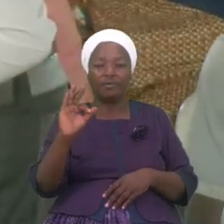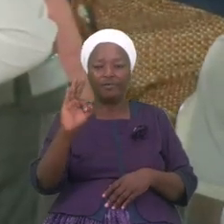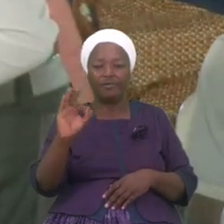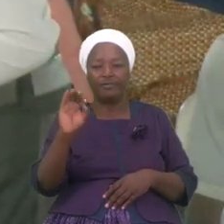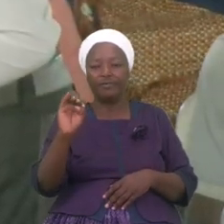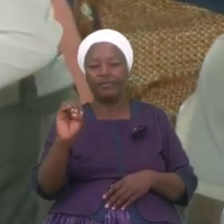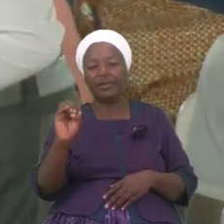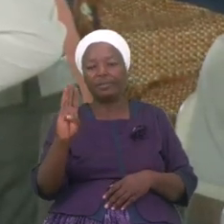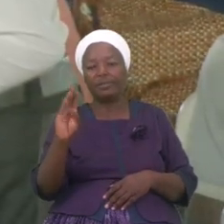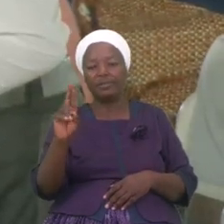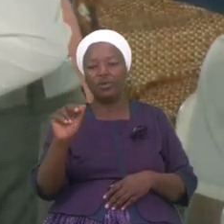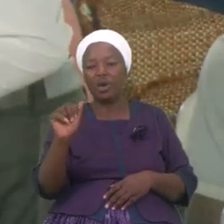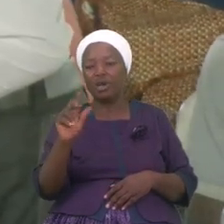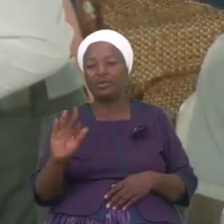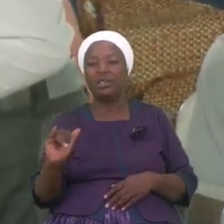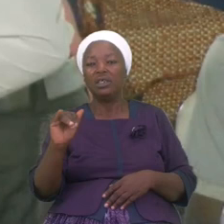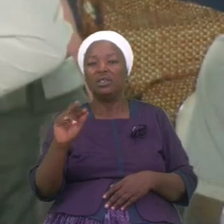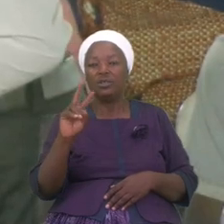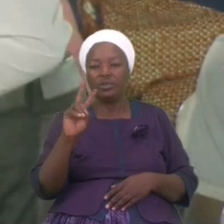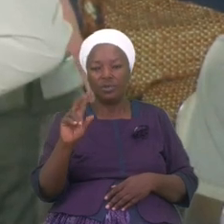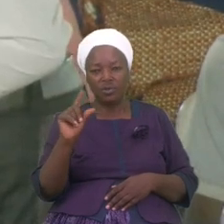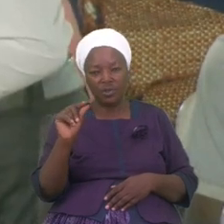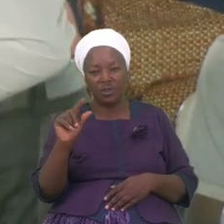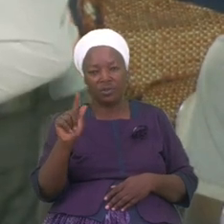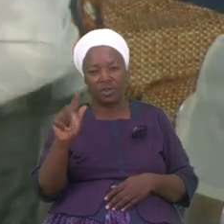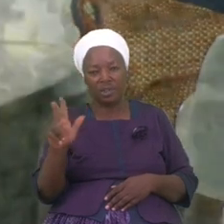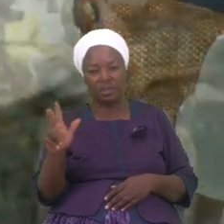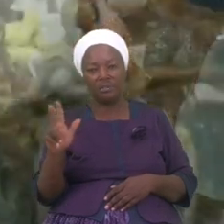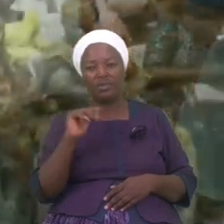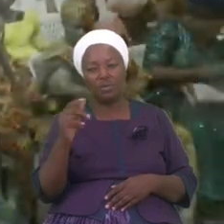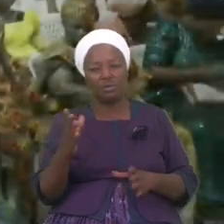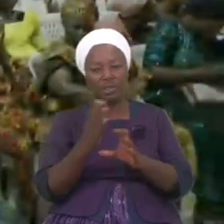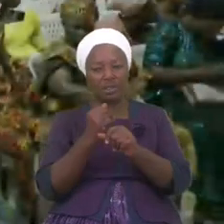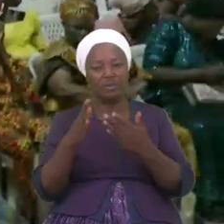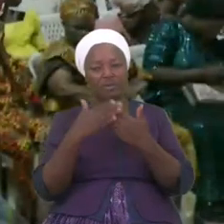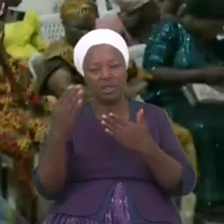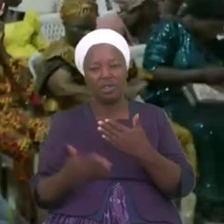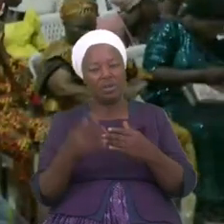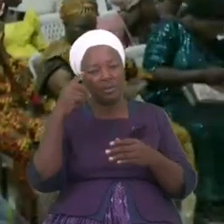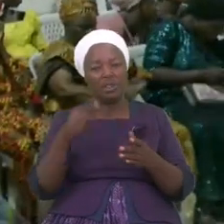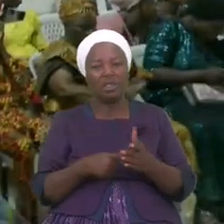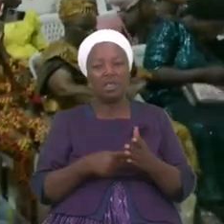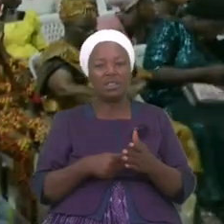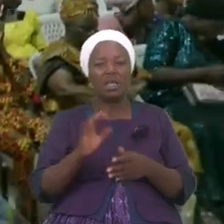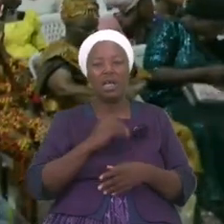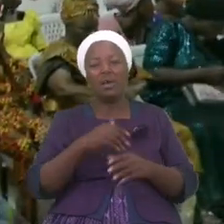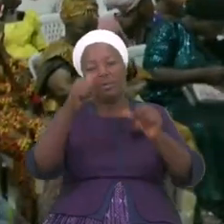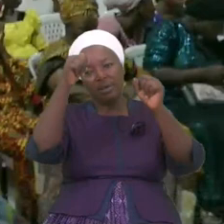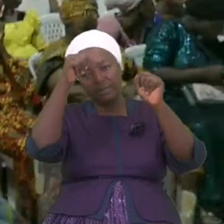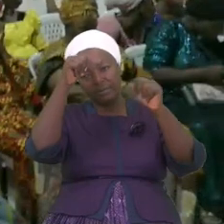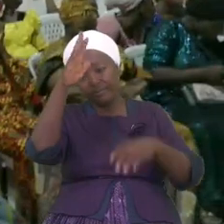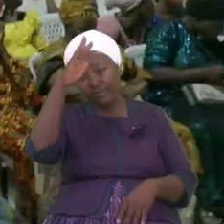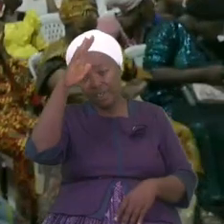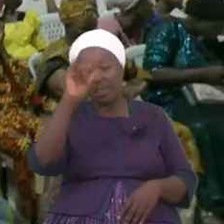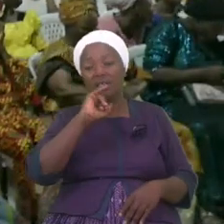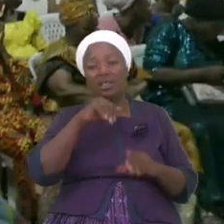2023. You will receive more details about this, and it will be sent to you. Our pastor is delighted to have you